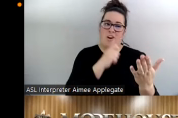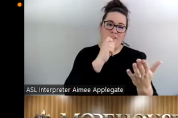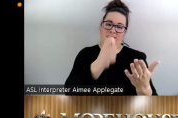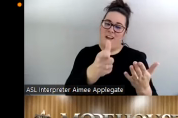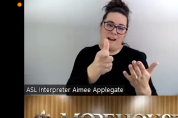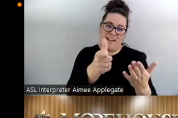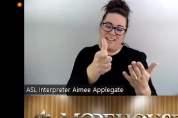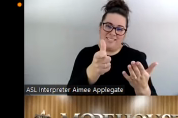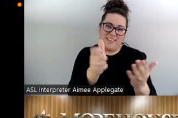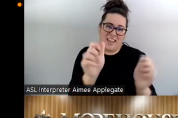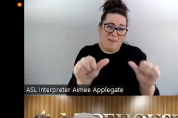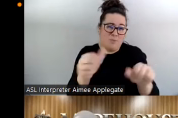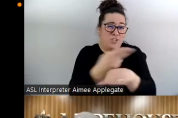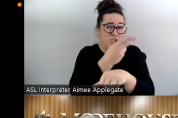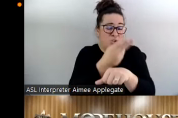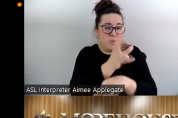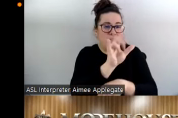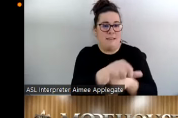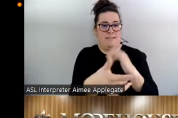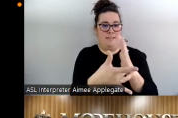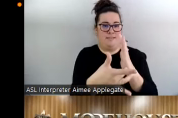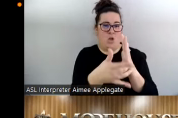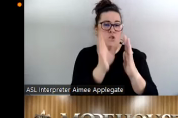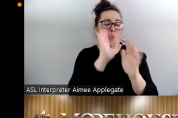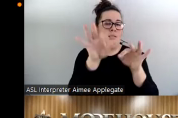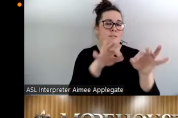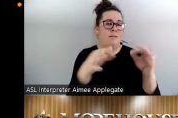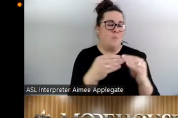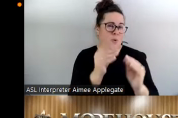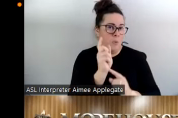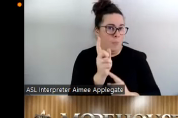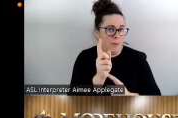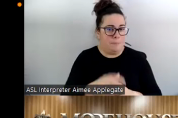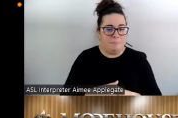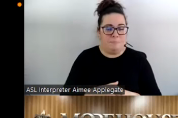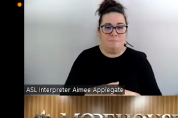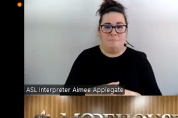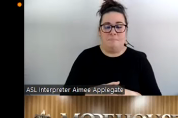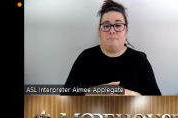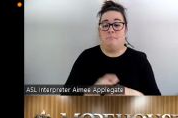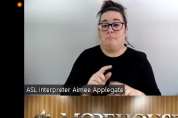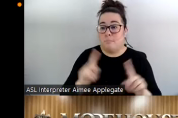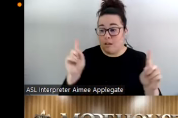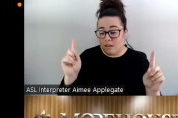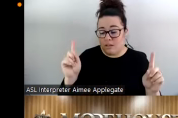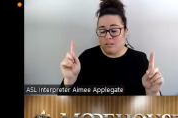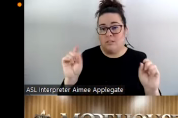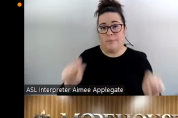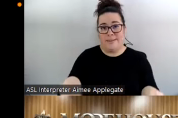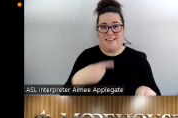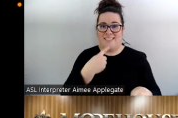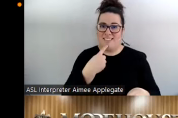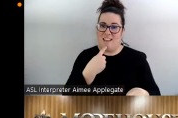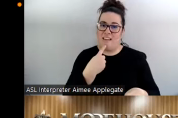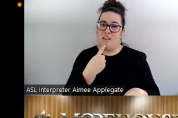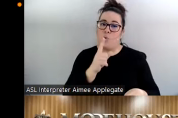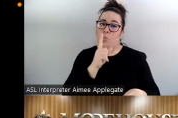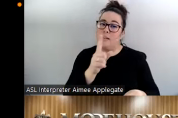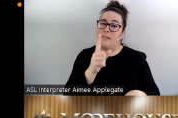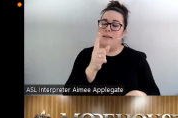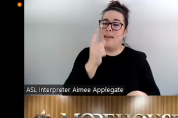leverage these technologies. I'll talk about why that is in a second, but suffice it to say that it is only in theory that